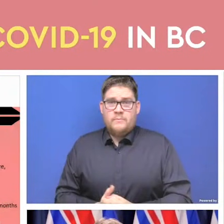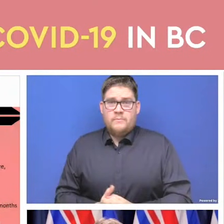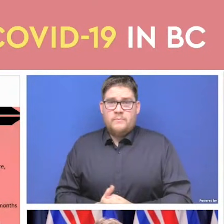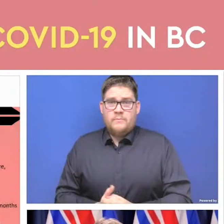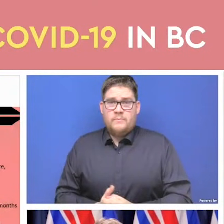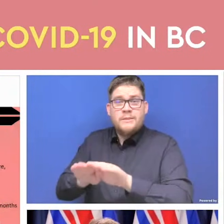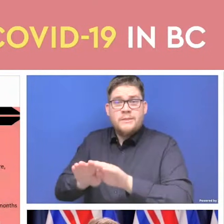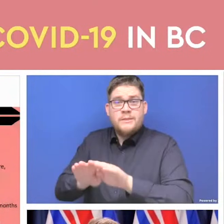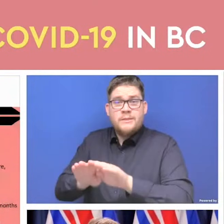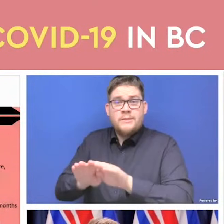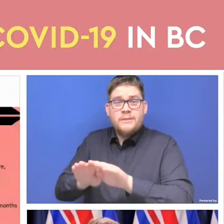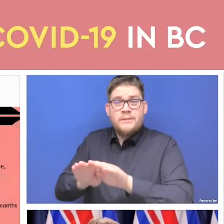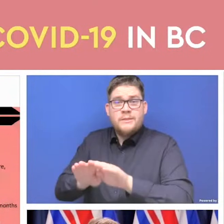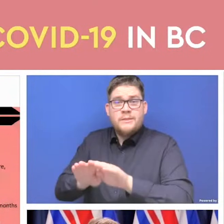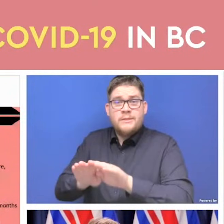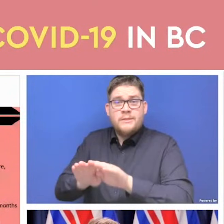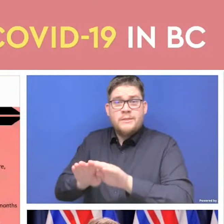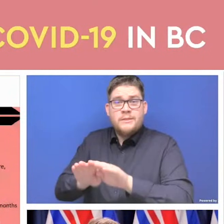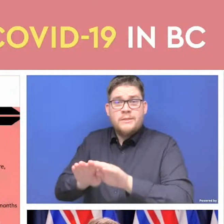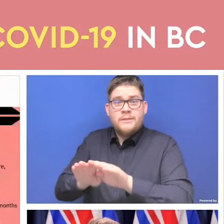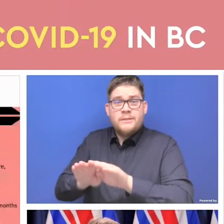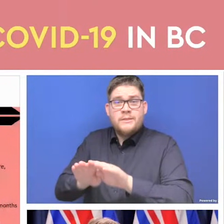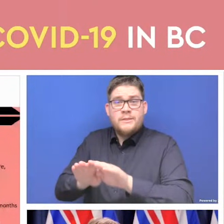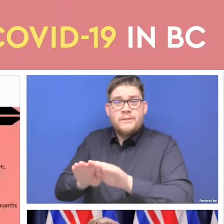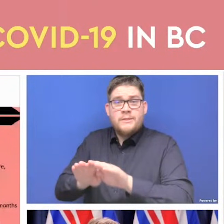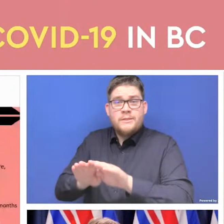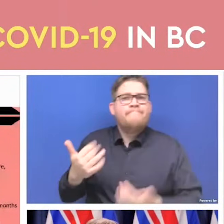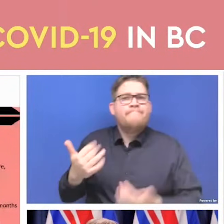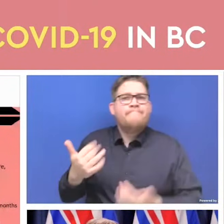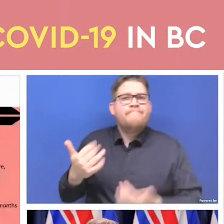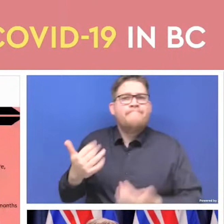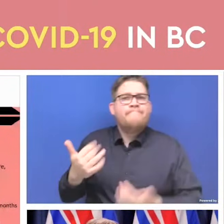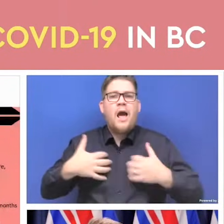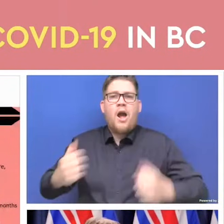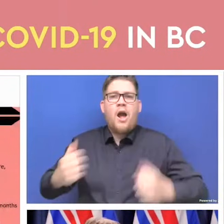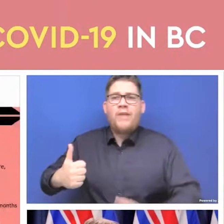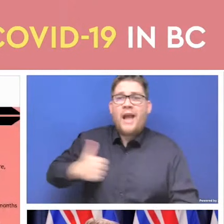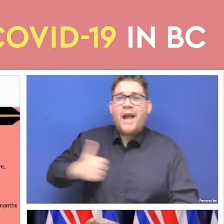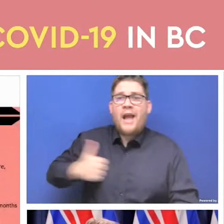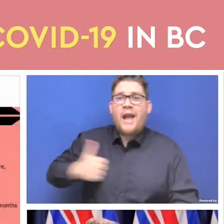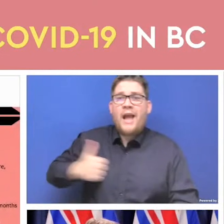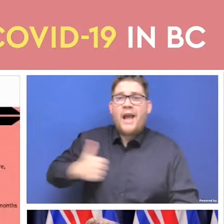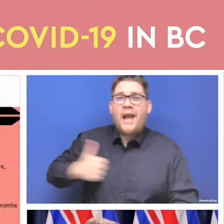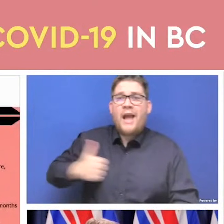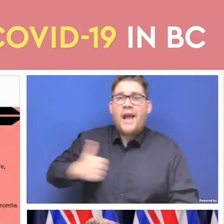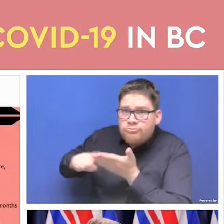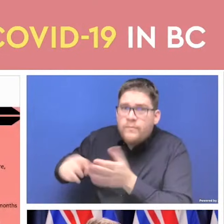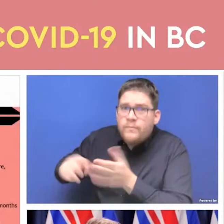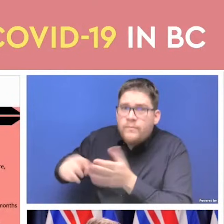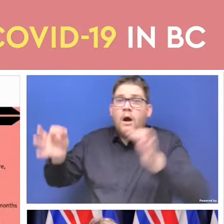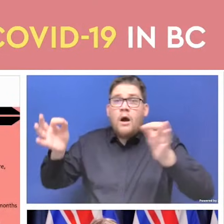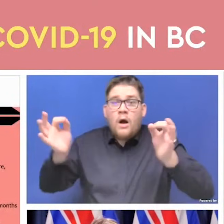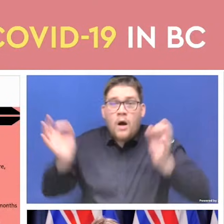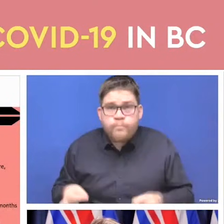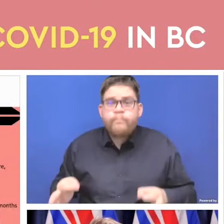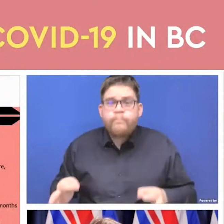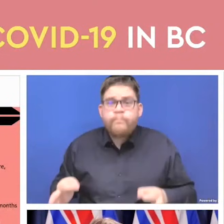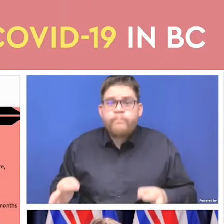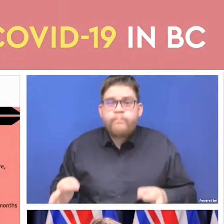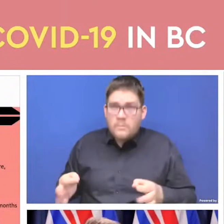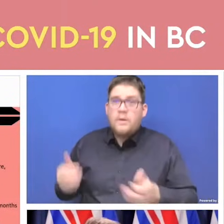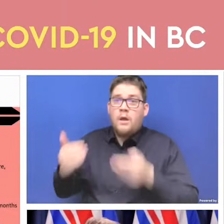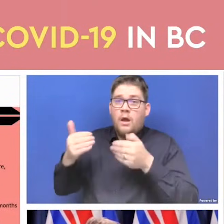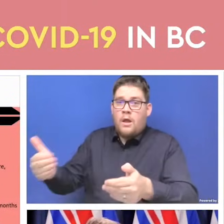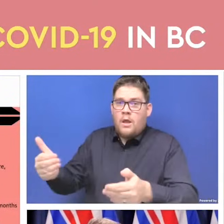have a decision, both at Health Canada, and we have the vaccine, and we have the decision by Dr. Henry and her